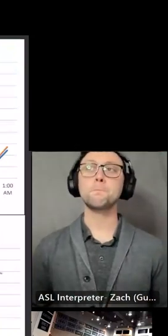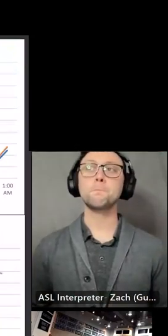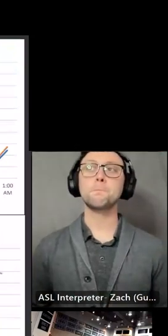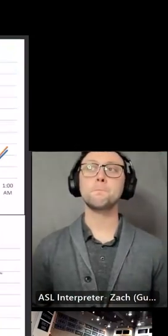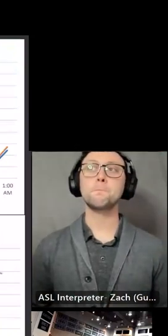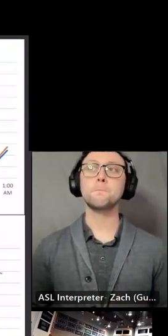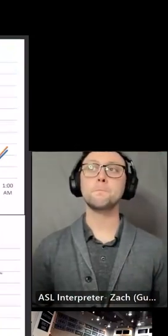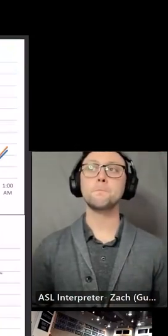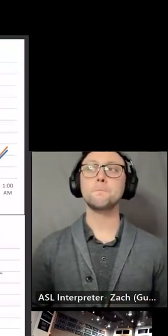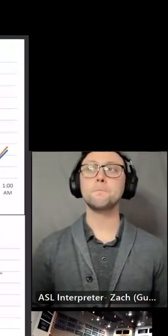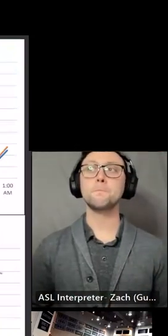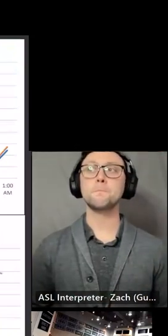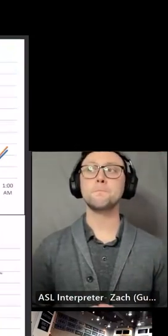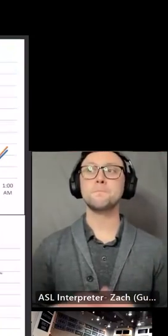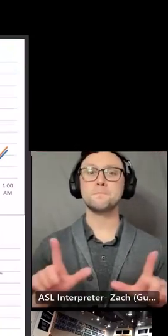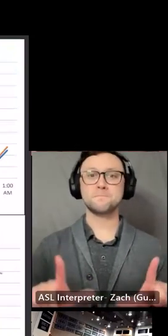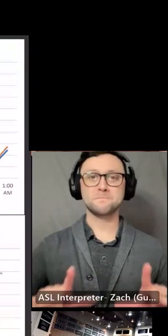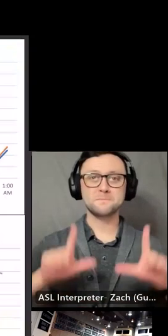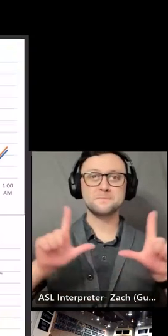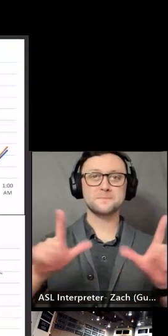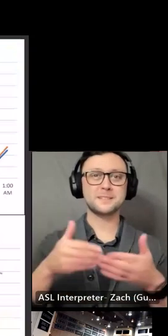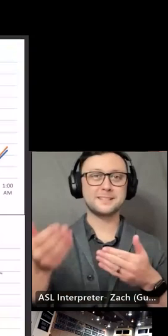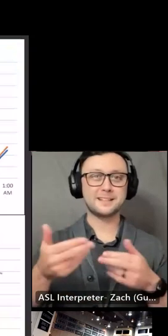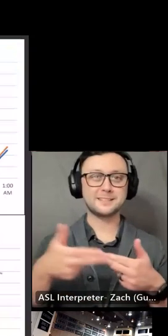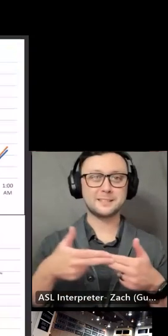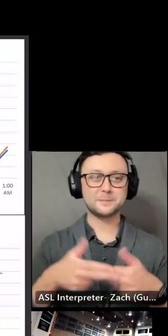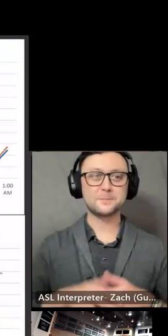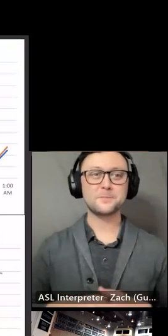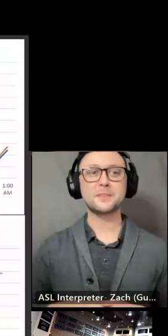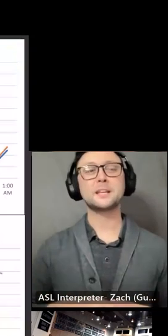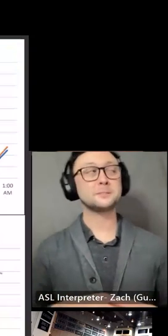I'll just move over to this side.